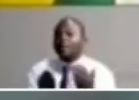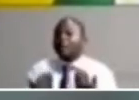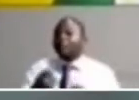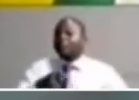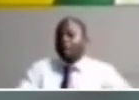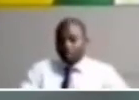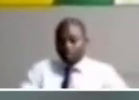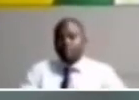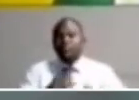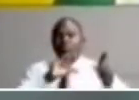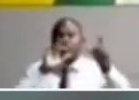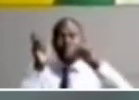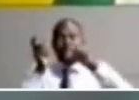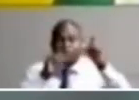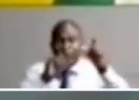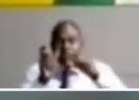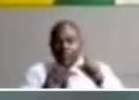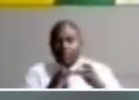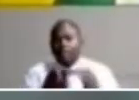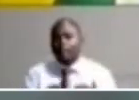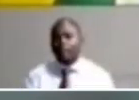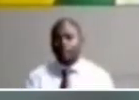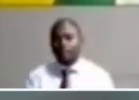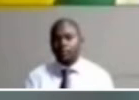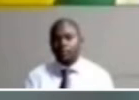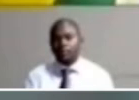time to wake up.